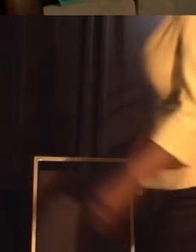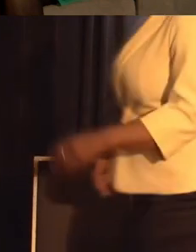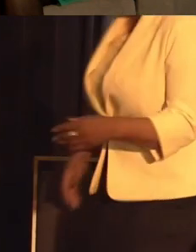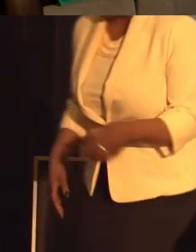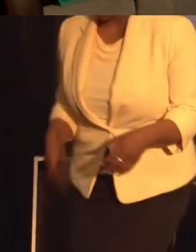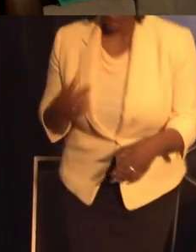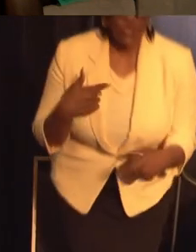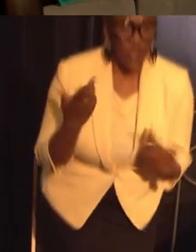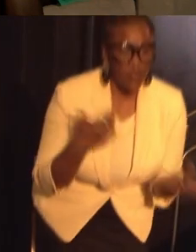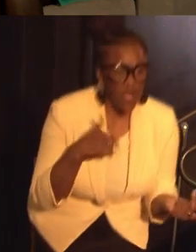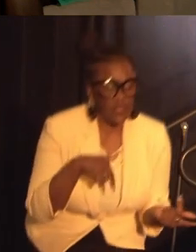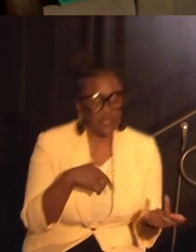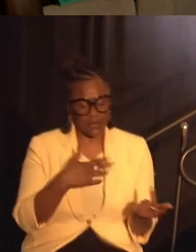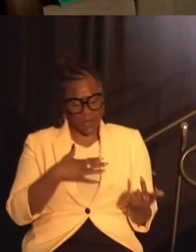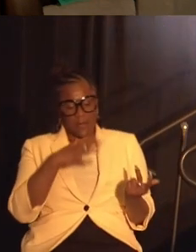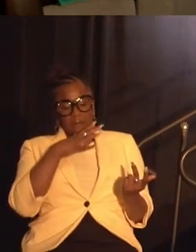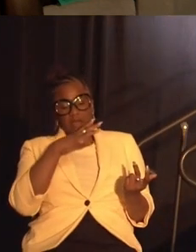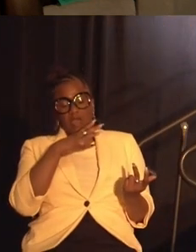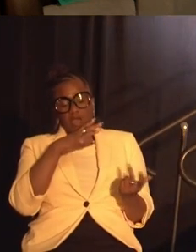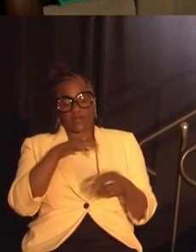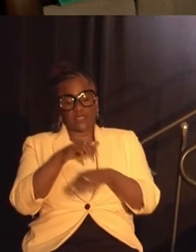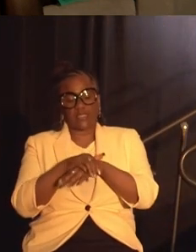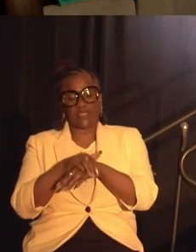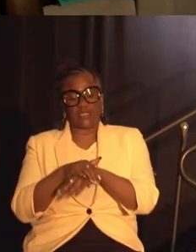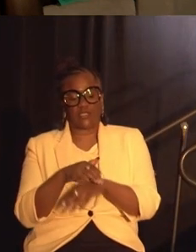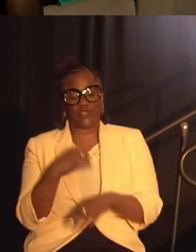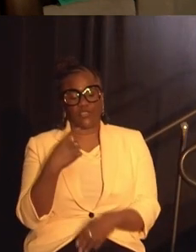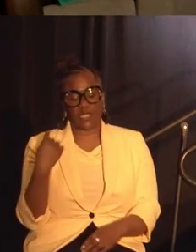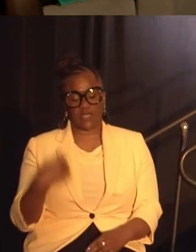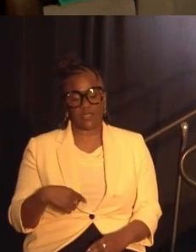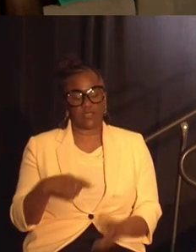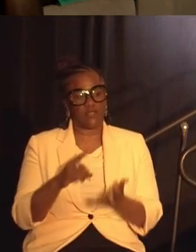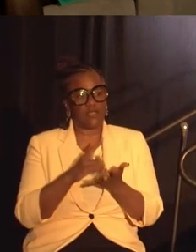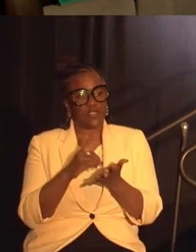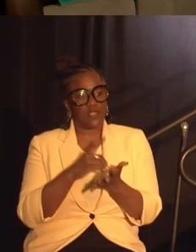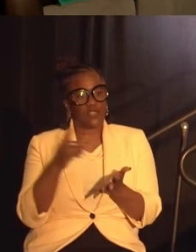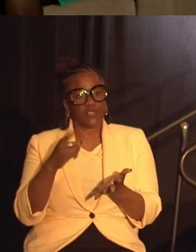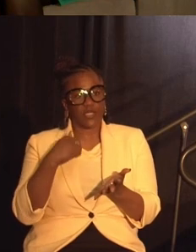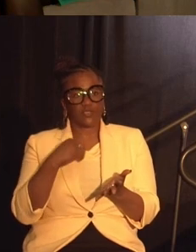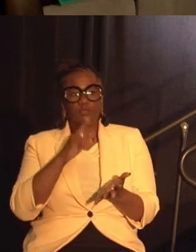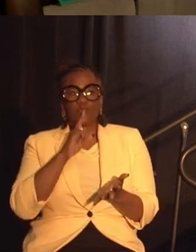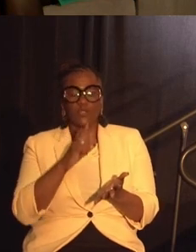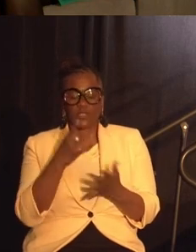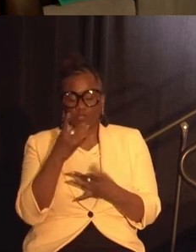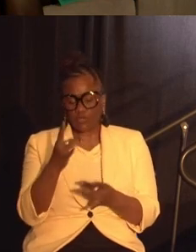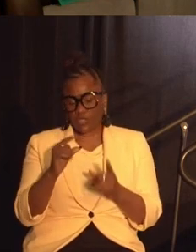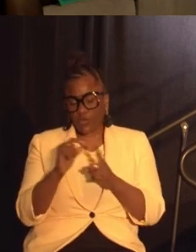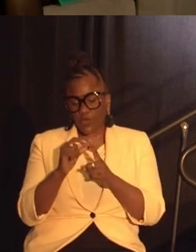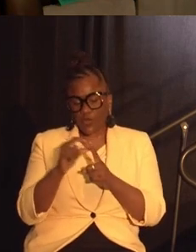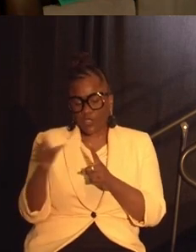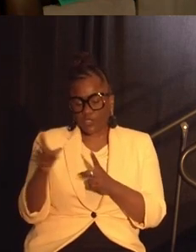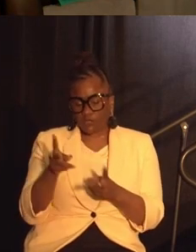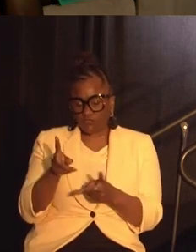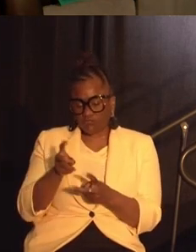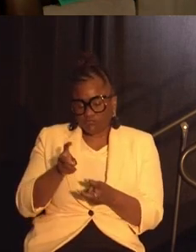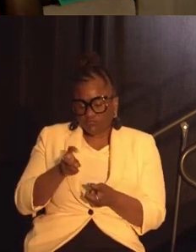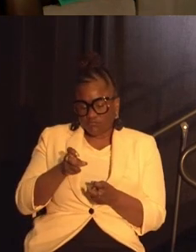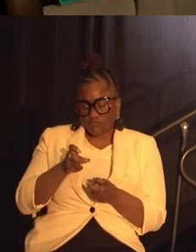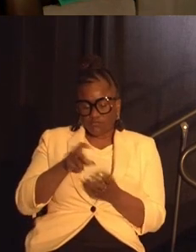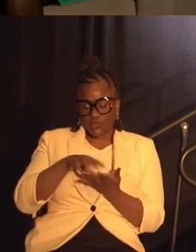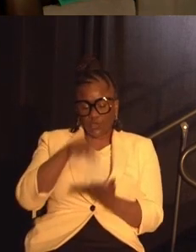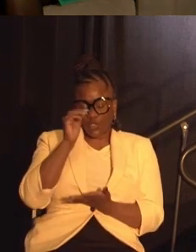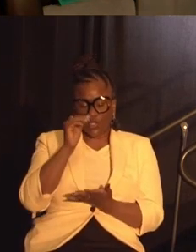dictionary, and in it, she has some really interesting words she pulled out specifically to